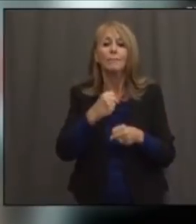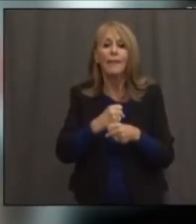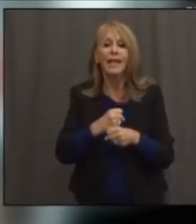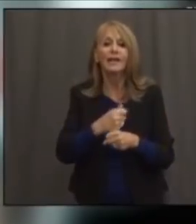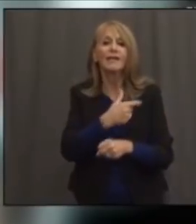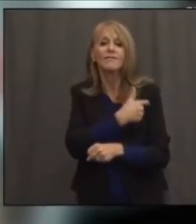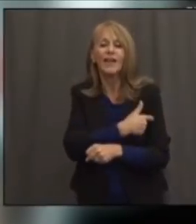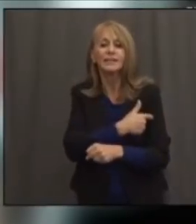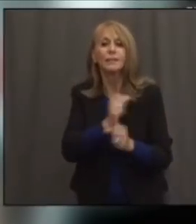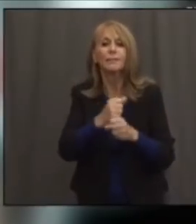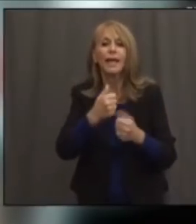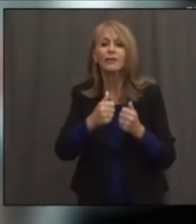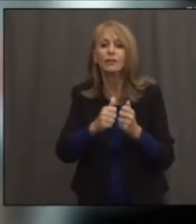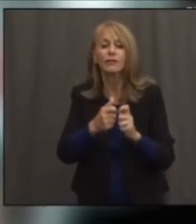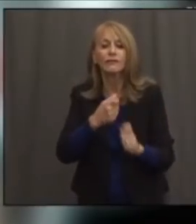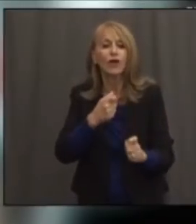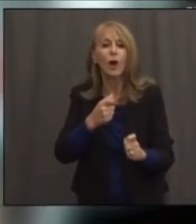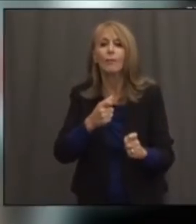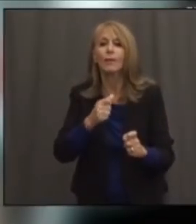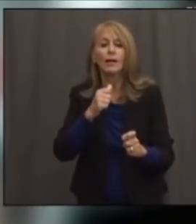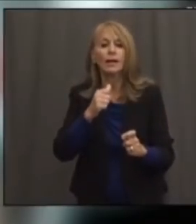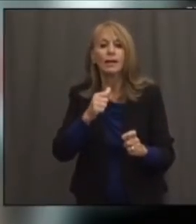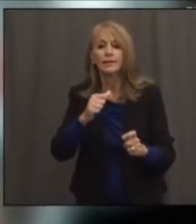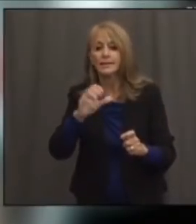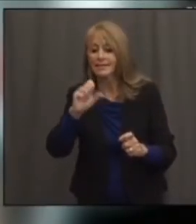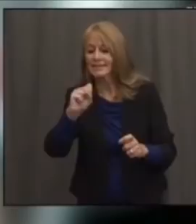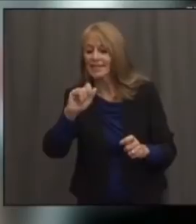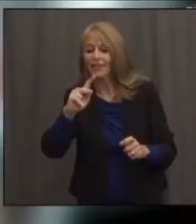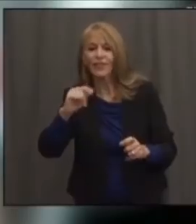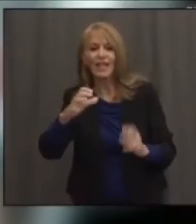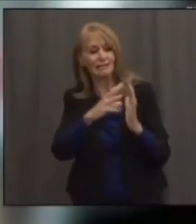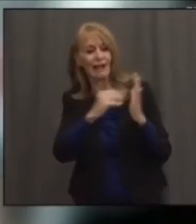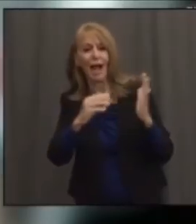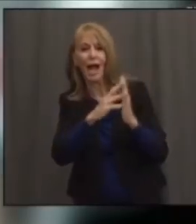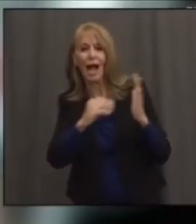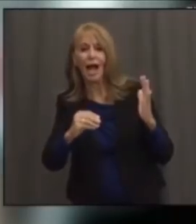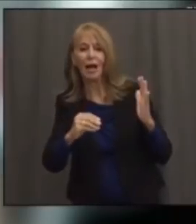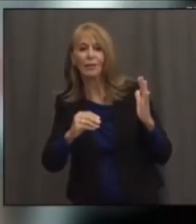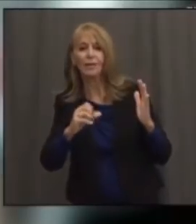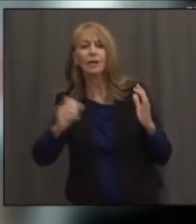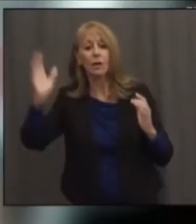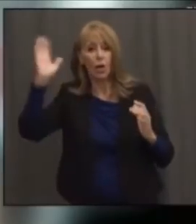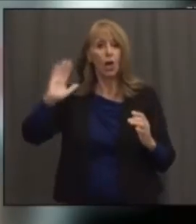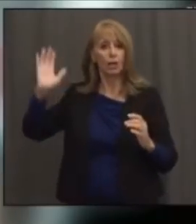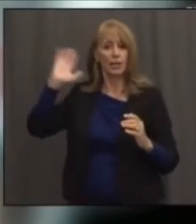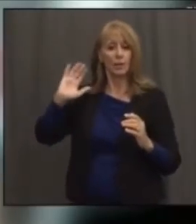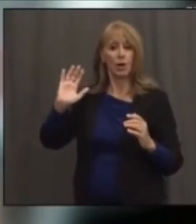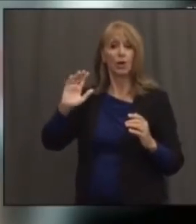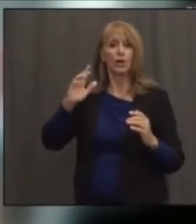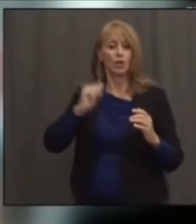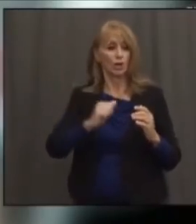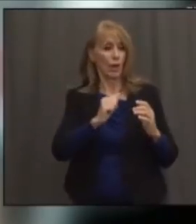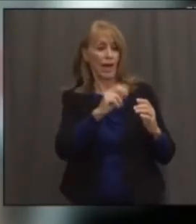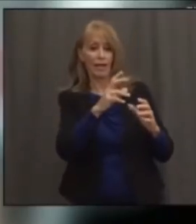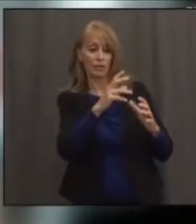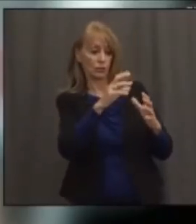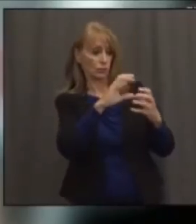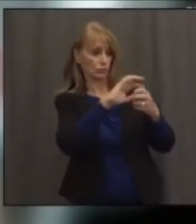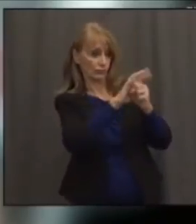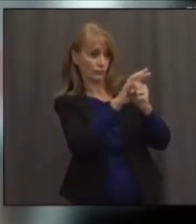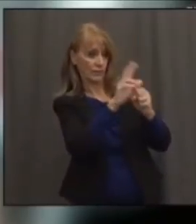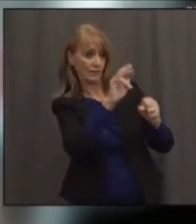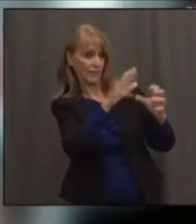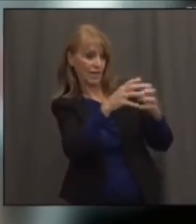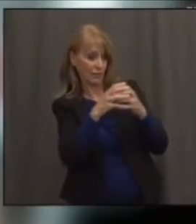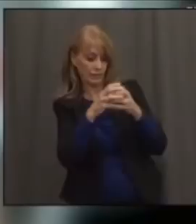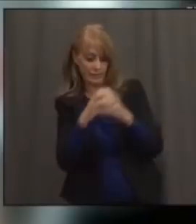to derive a vaccine construct off of sequence alone. The old way of making vaccines was you isolated the virus, you figured out how to grow